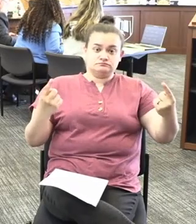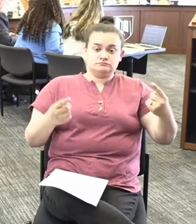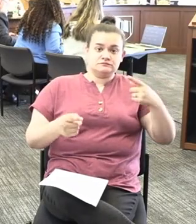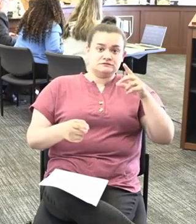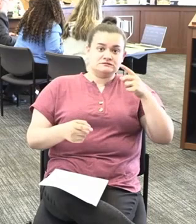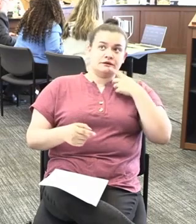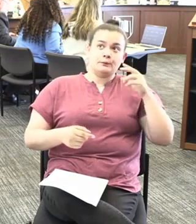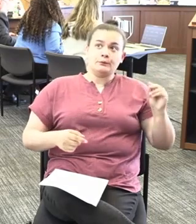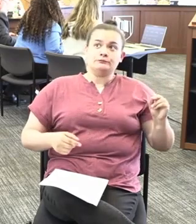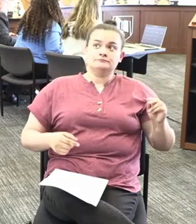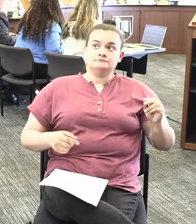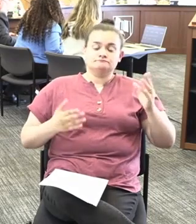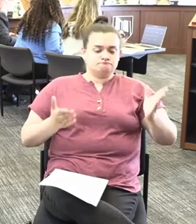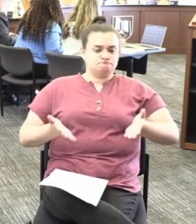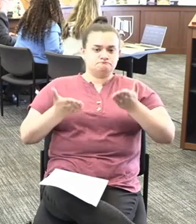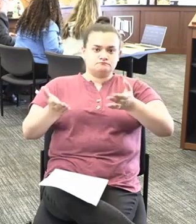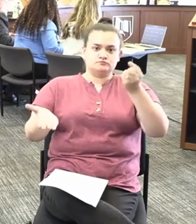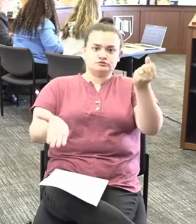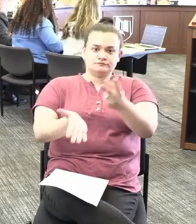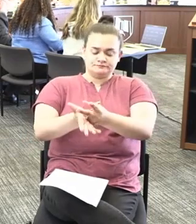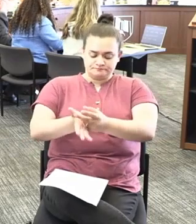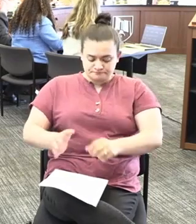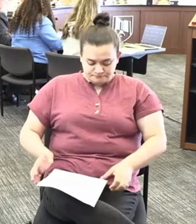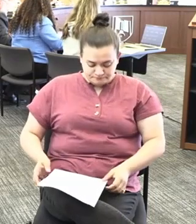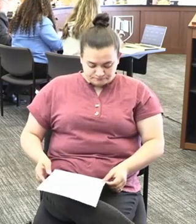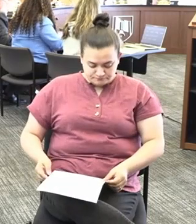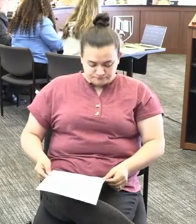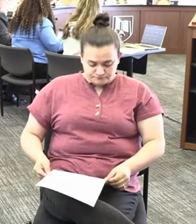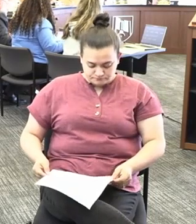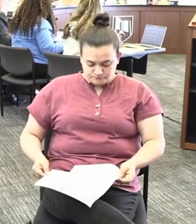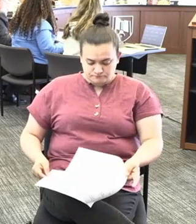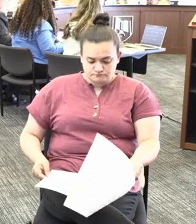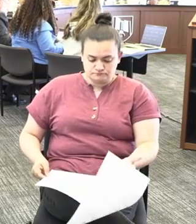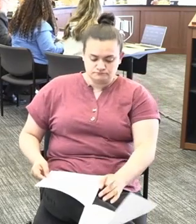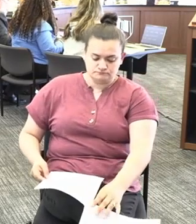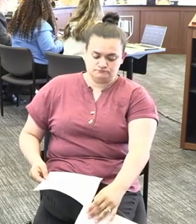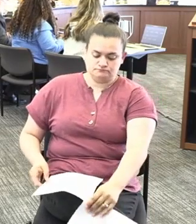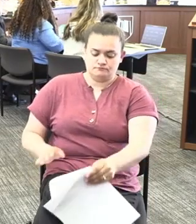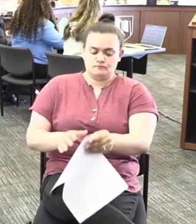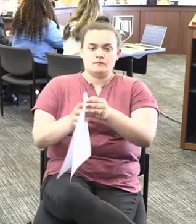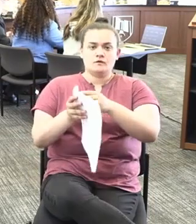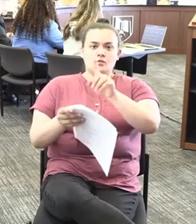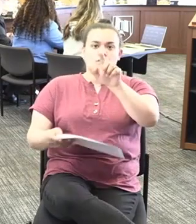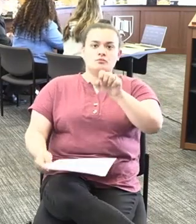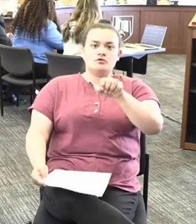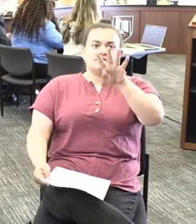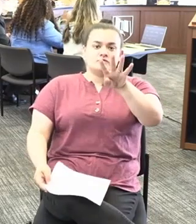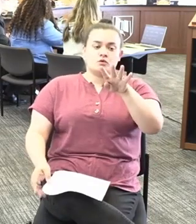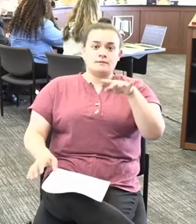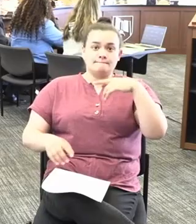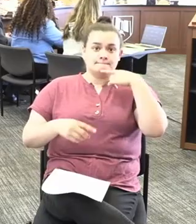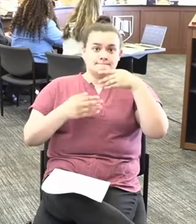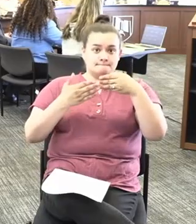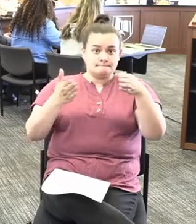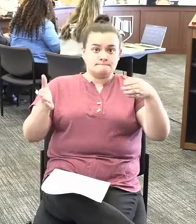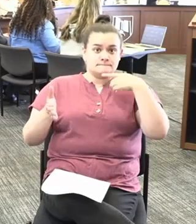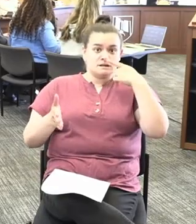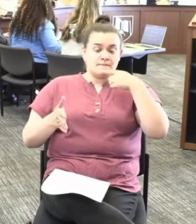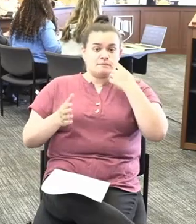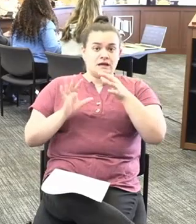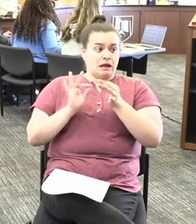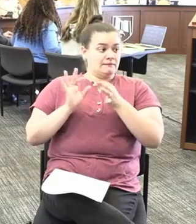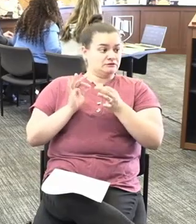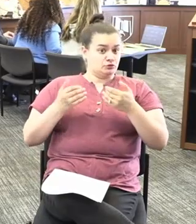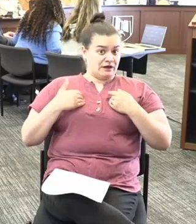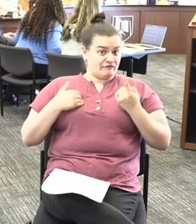no. Motion carries. Thank you. Item 1.4, public comments. Monique, do we have any public